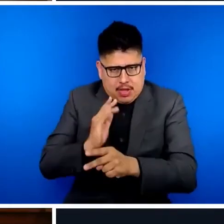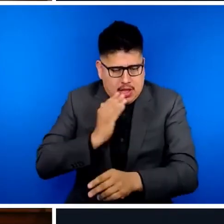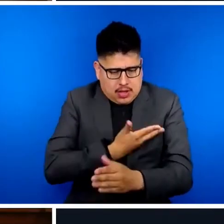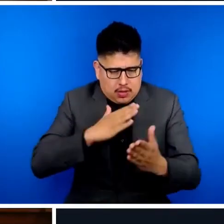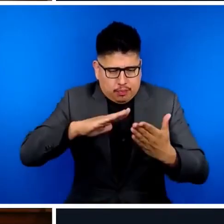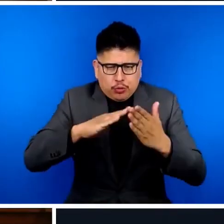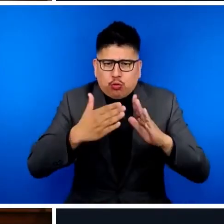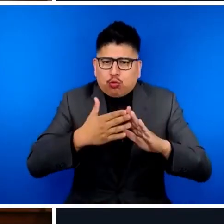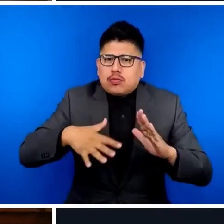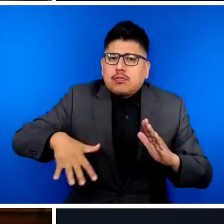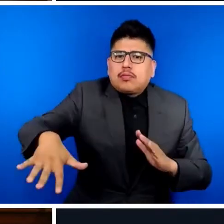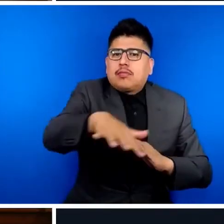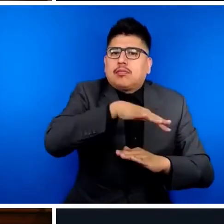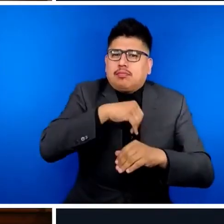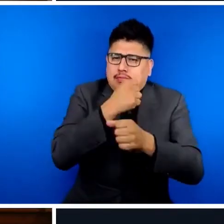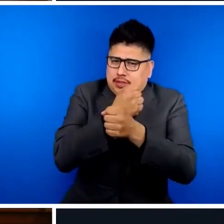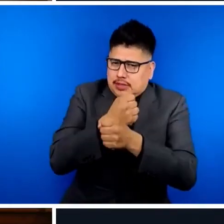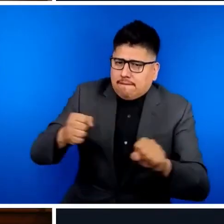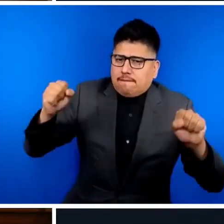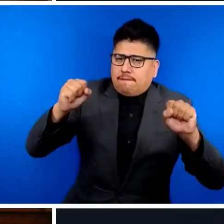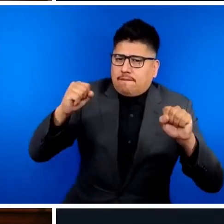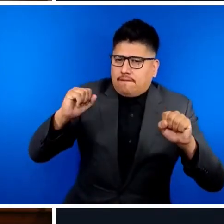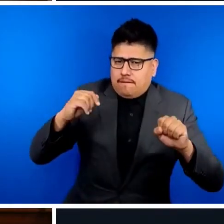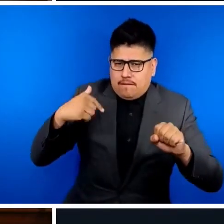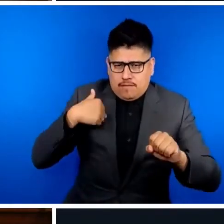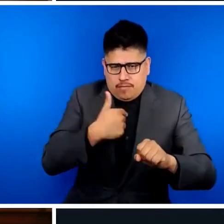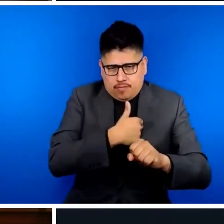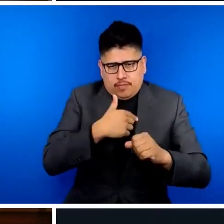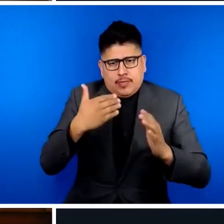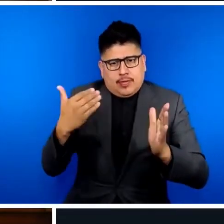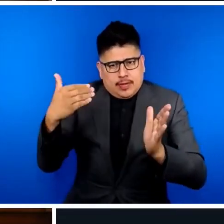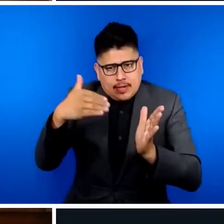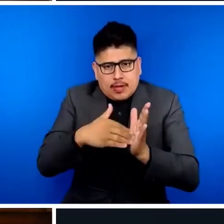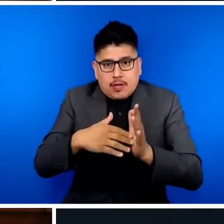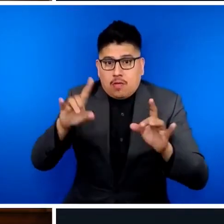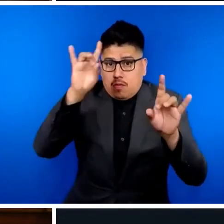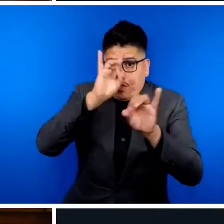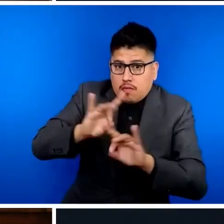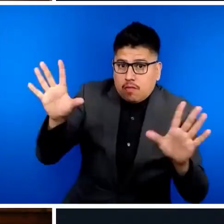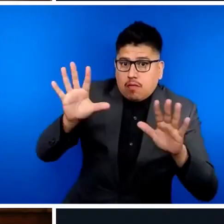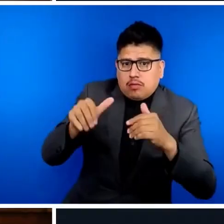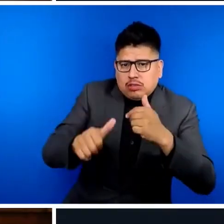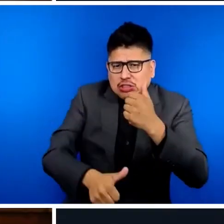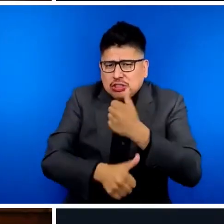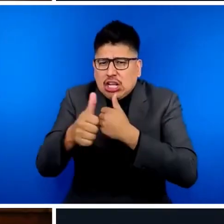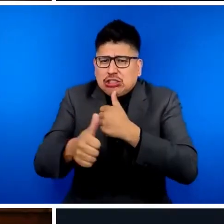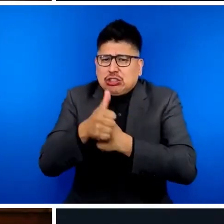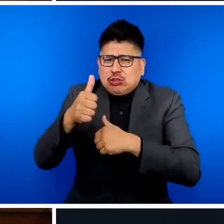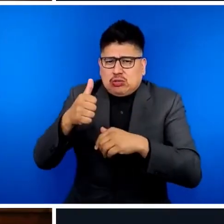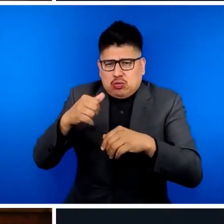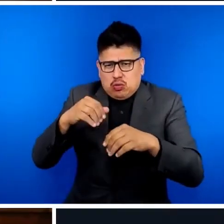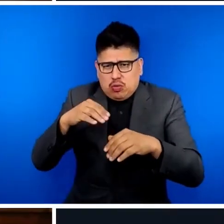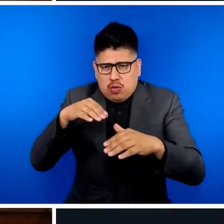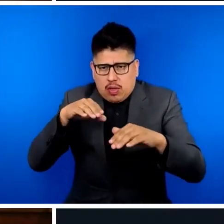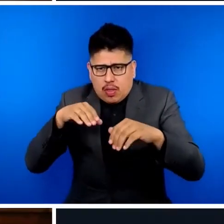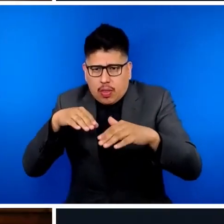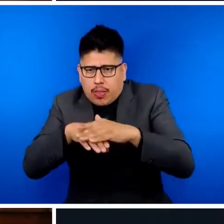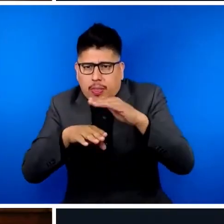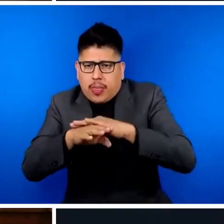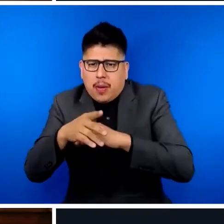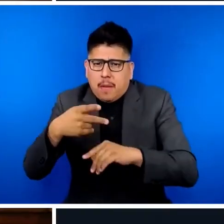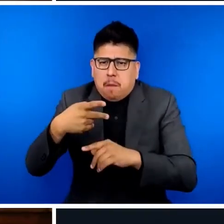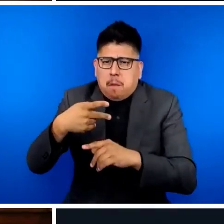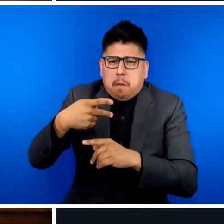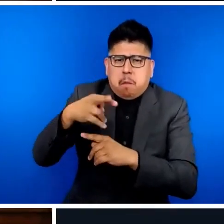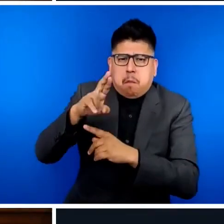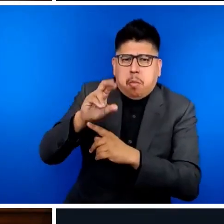incredible strides, yet dangerous repeat offenders continue to be released by pro-crime Democrat politicians again